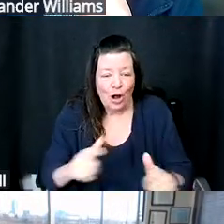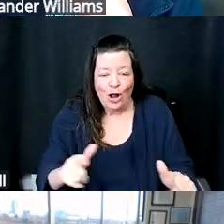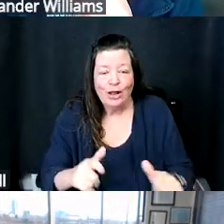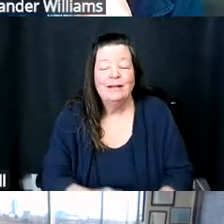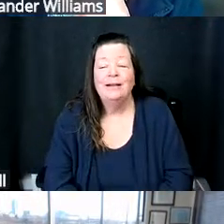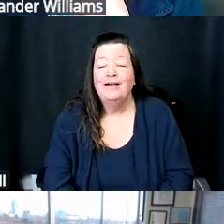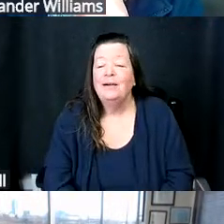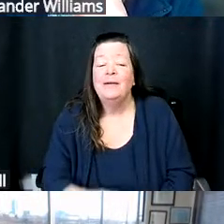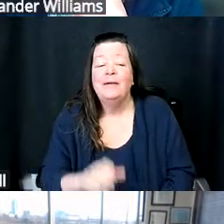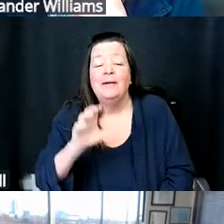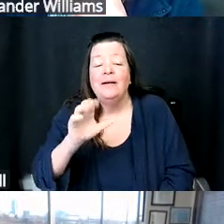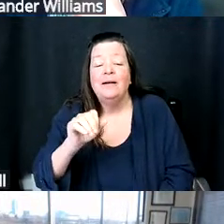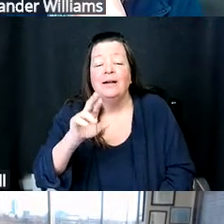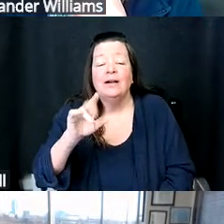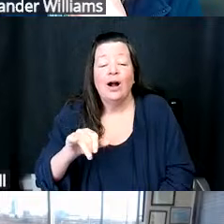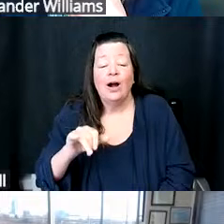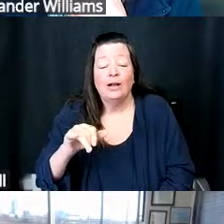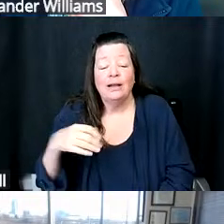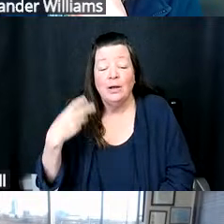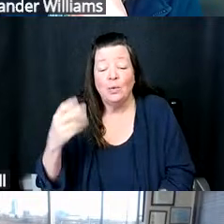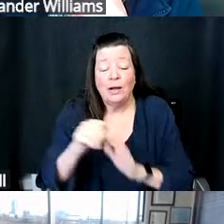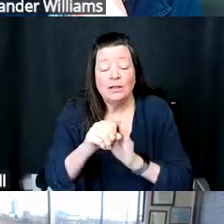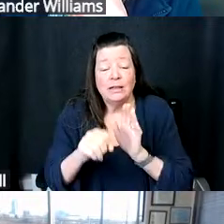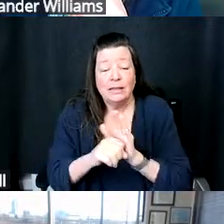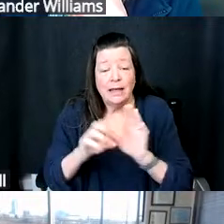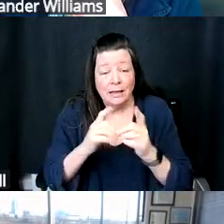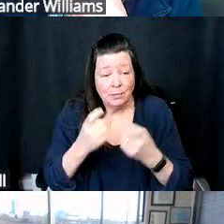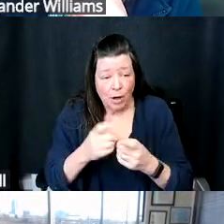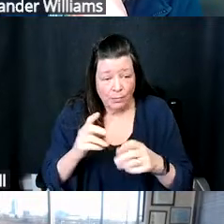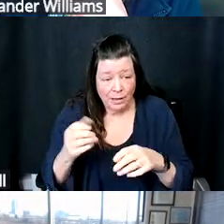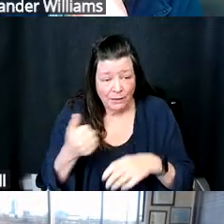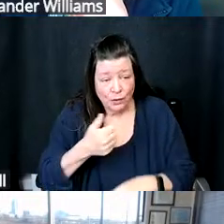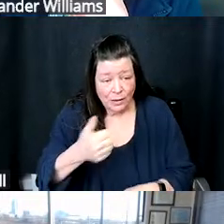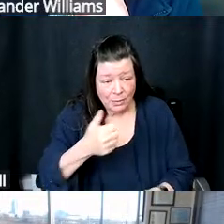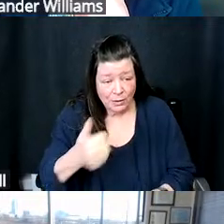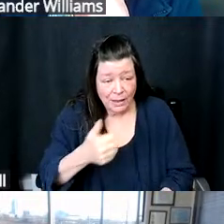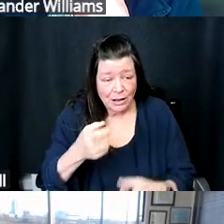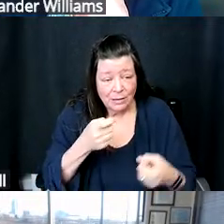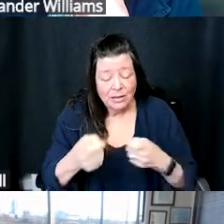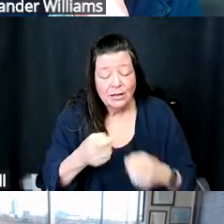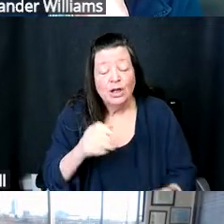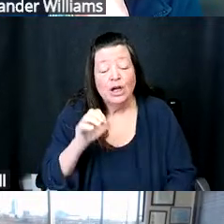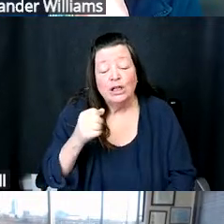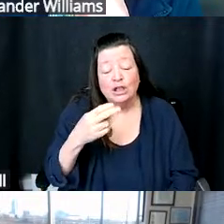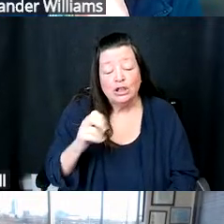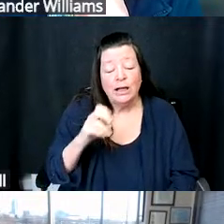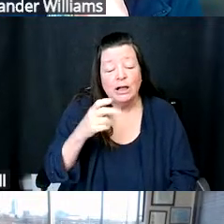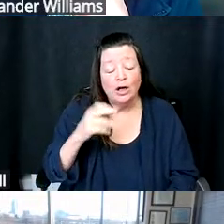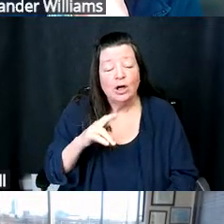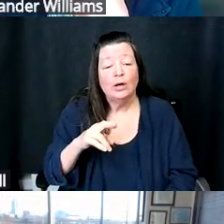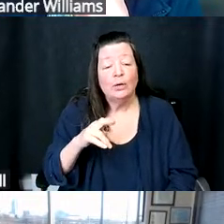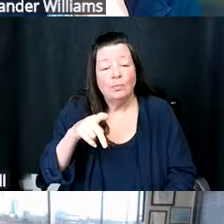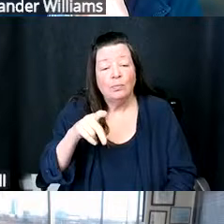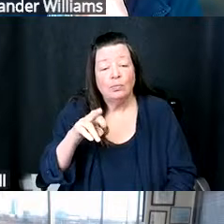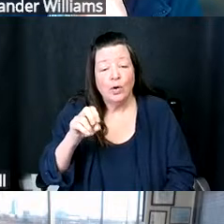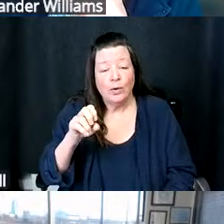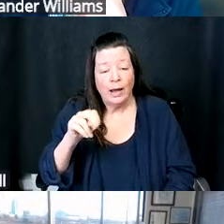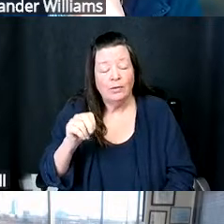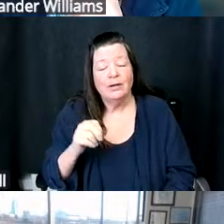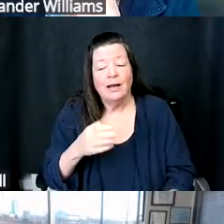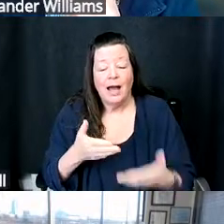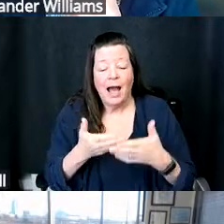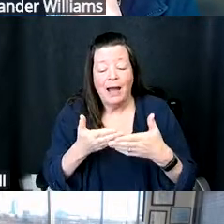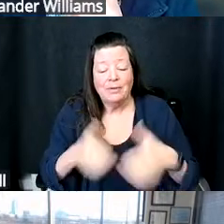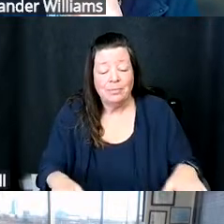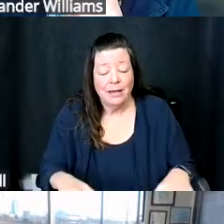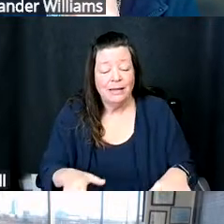Carly Francis, Washington State Department of Transportation, and the Southwest Region Administrator, she, her pronouns. I'm a split between Eugene and